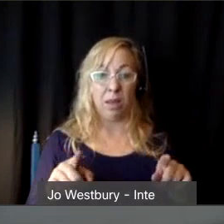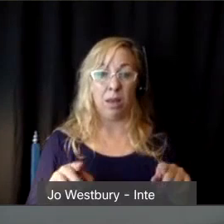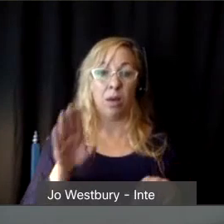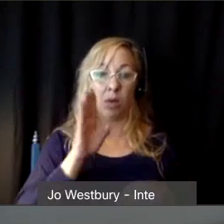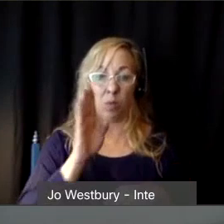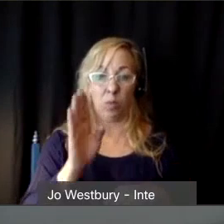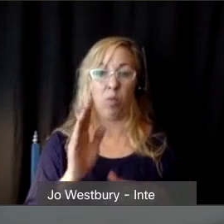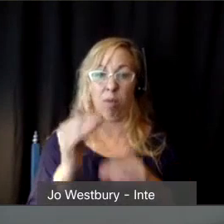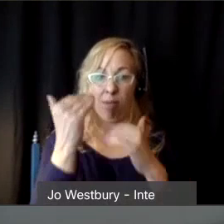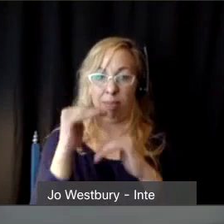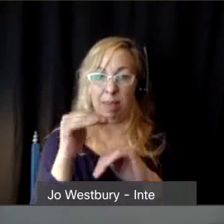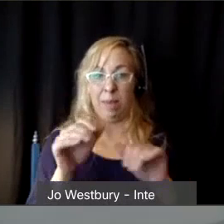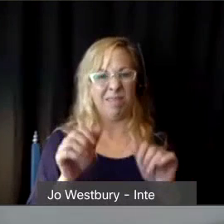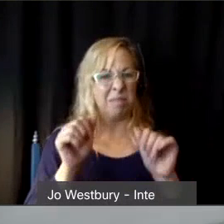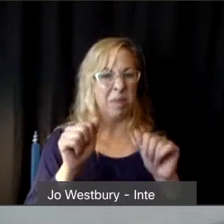unrest.